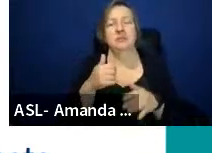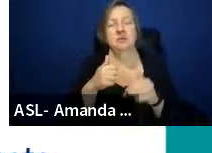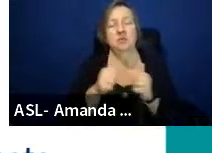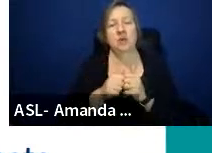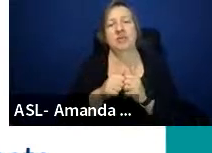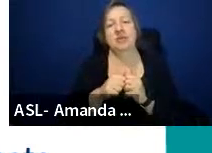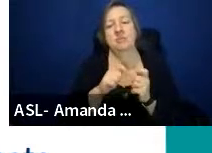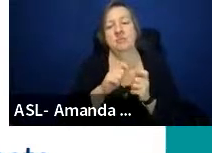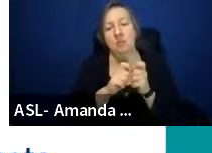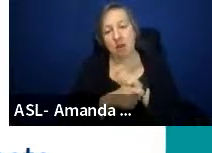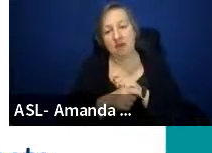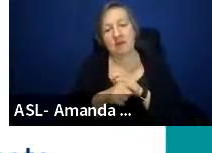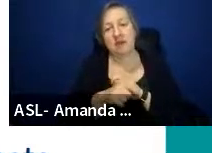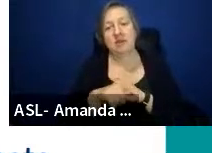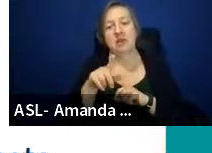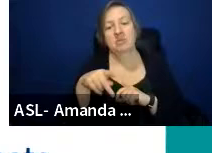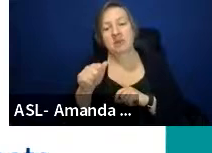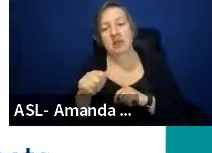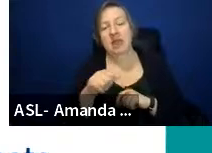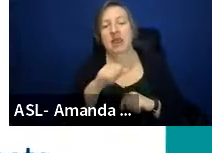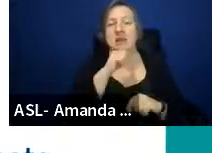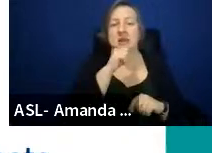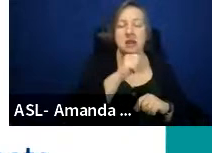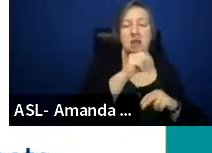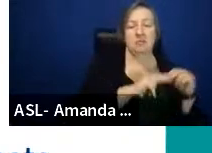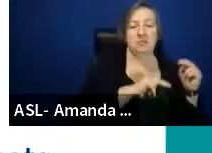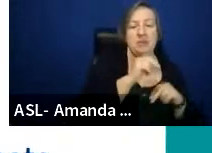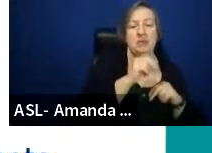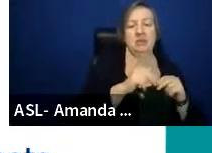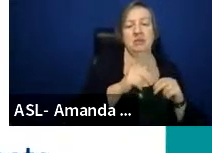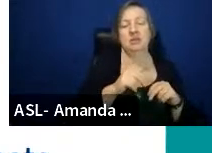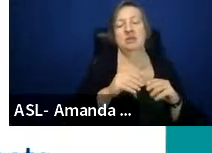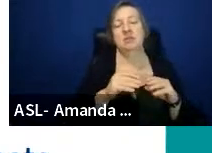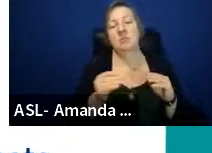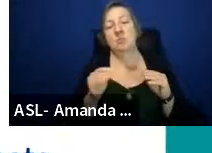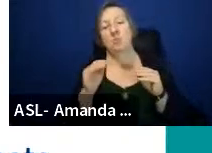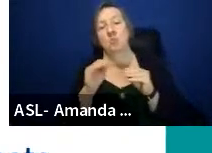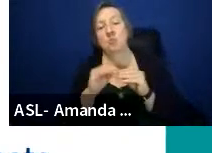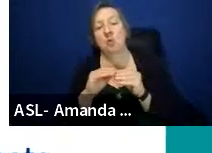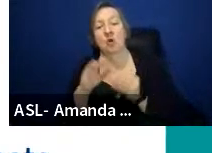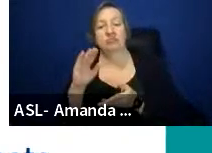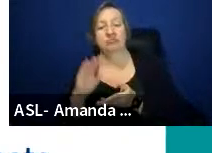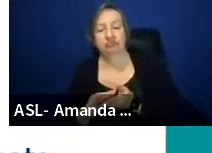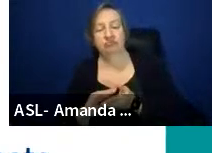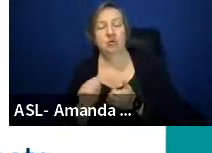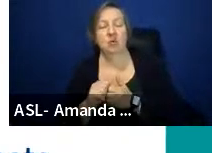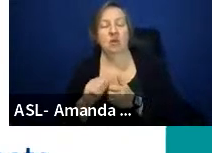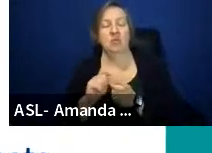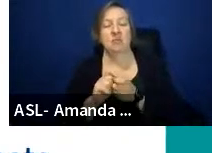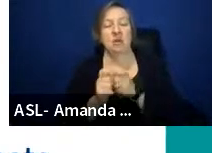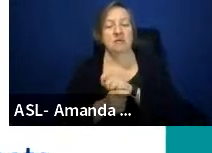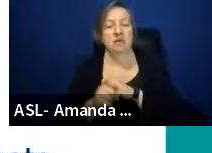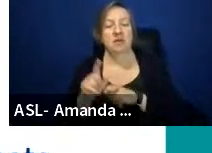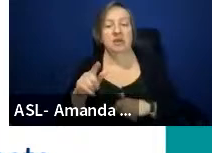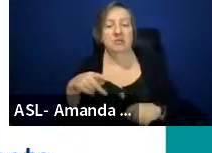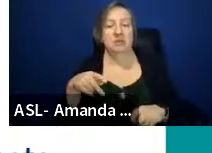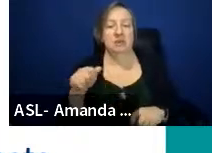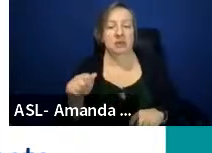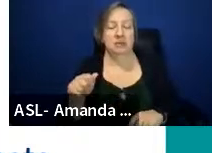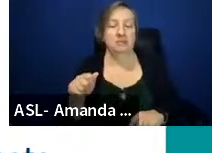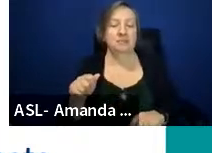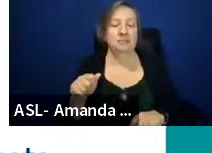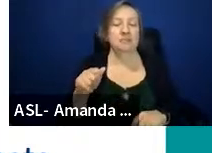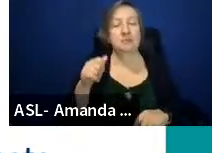build, with a slightly bigger decrease under the modified LPA. and that is in large part due to